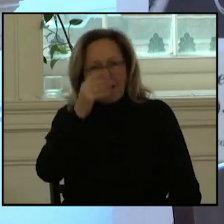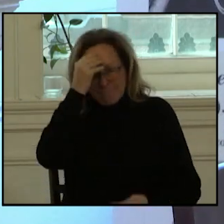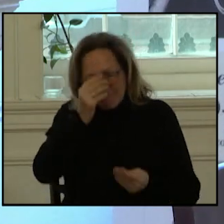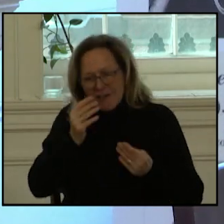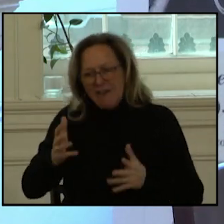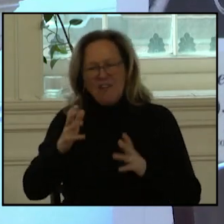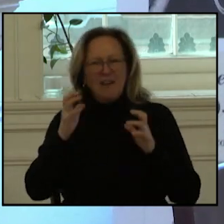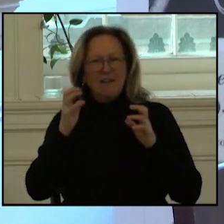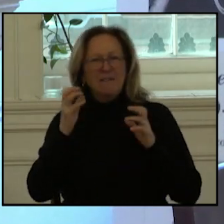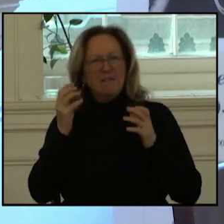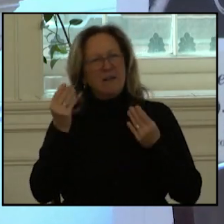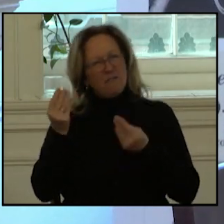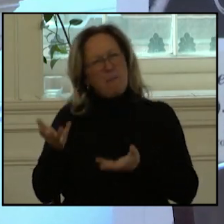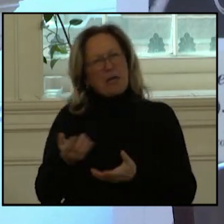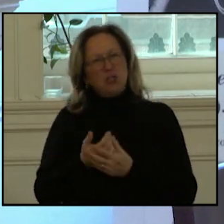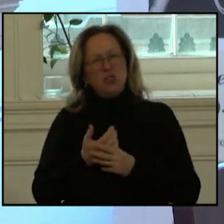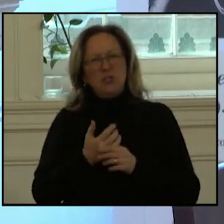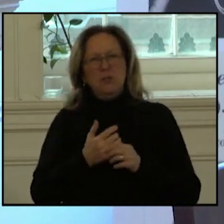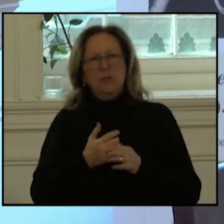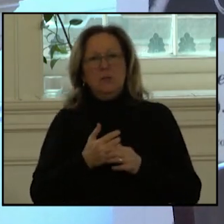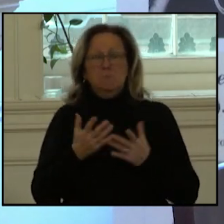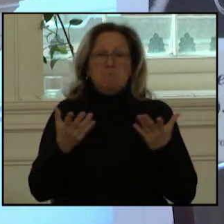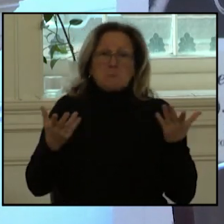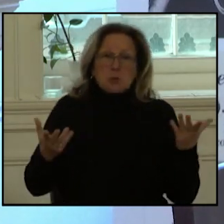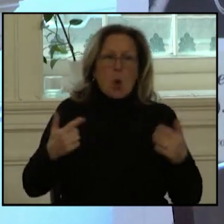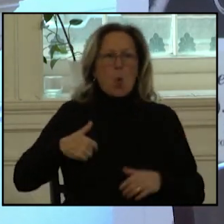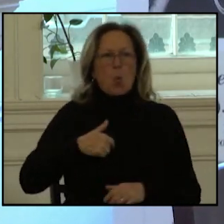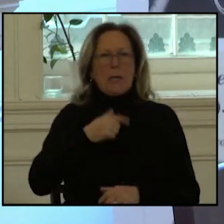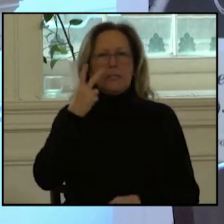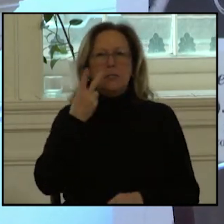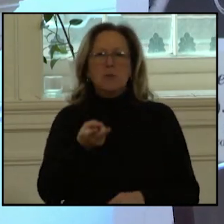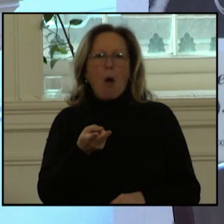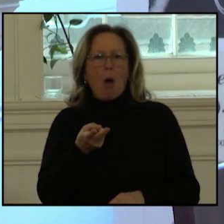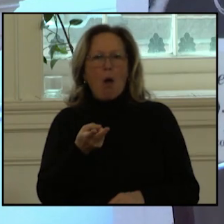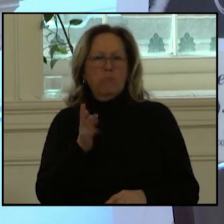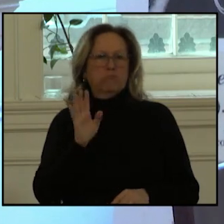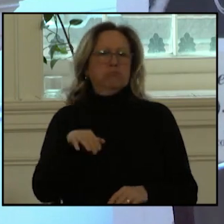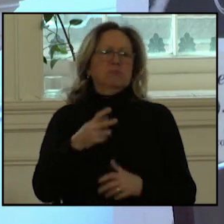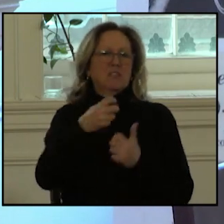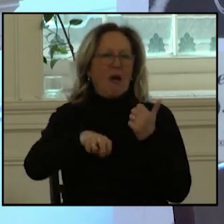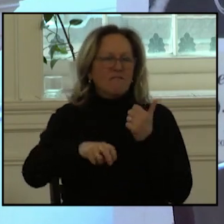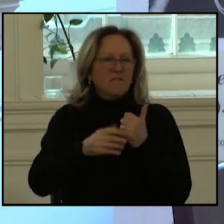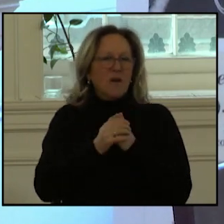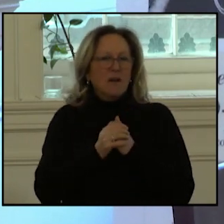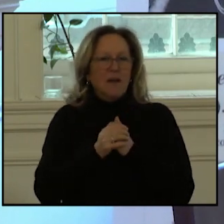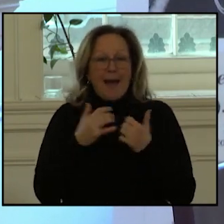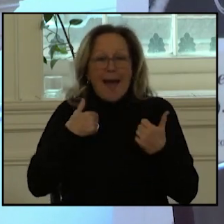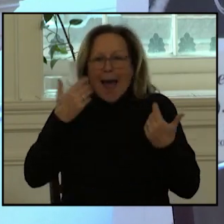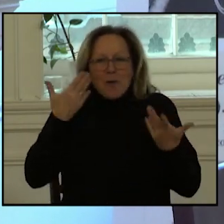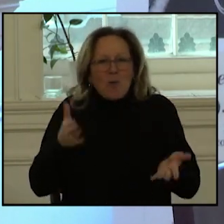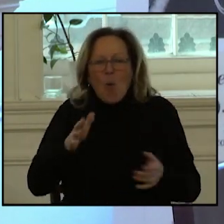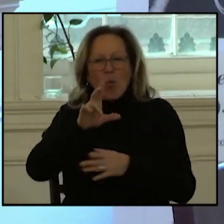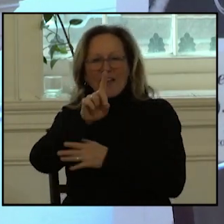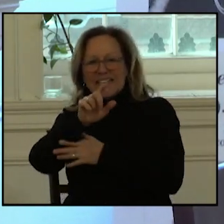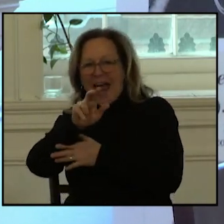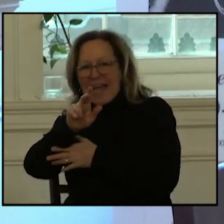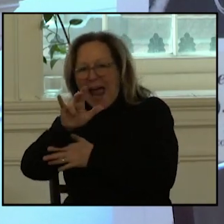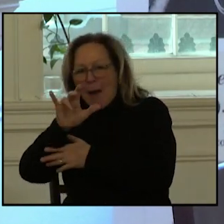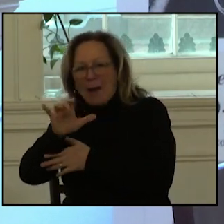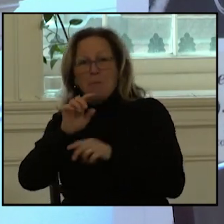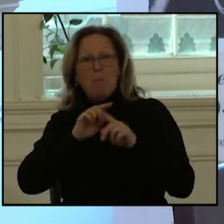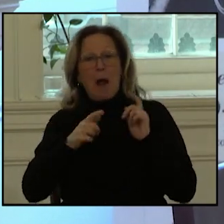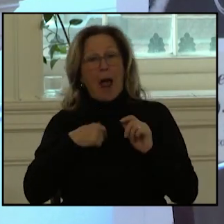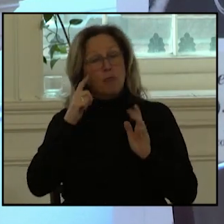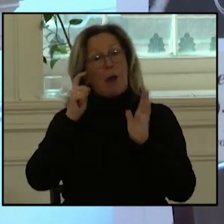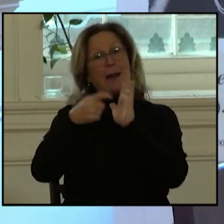information, and thus we saw it as tough. I don't know what that dynamic is, but I